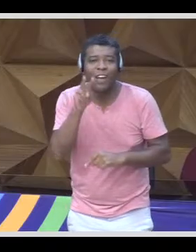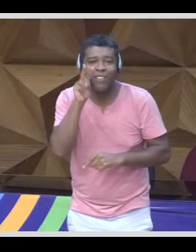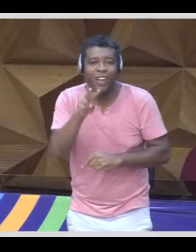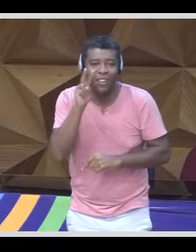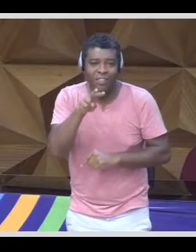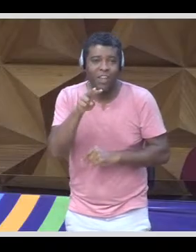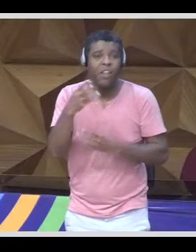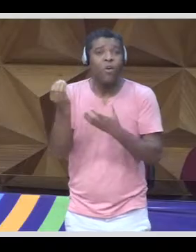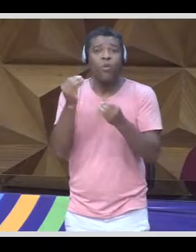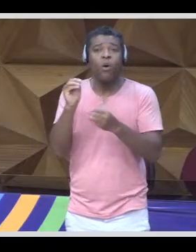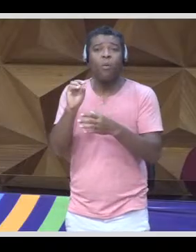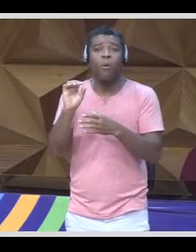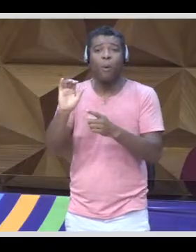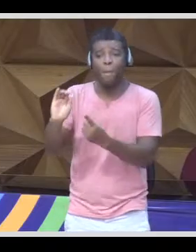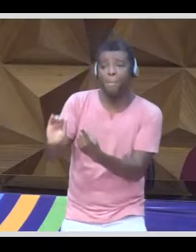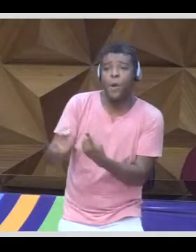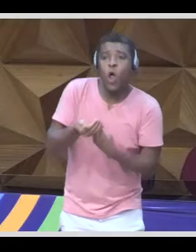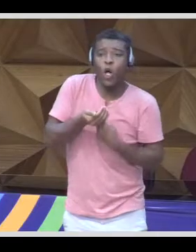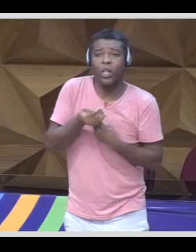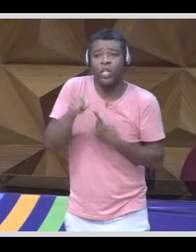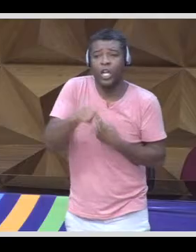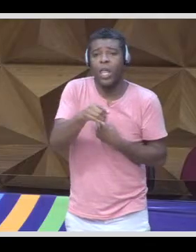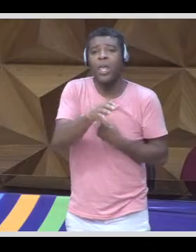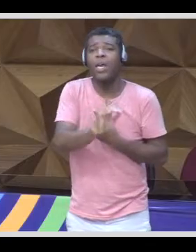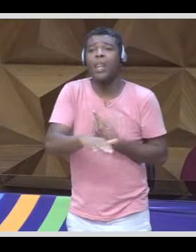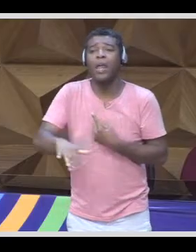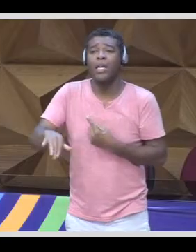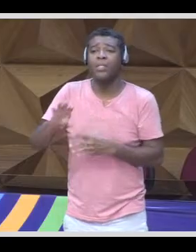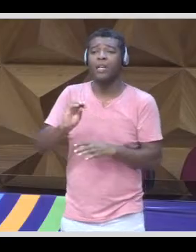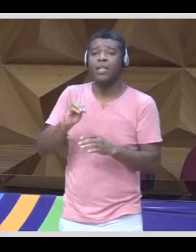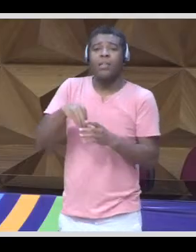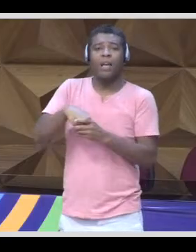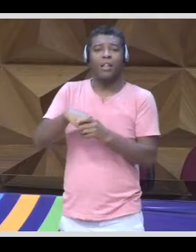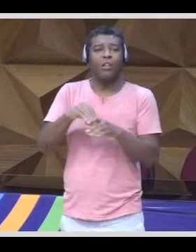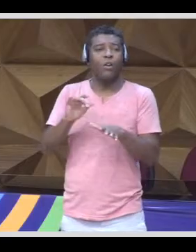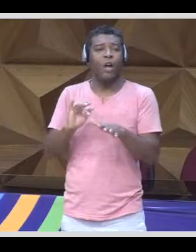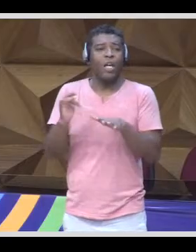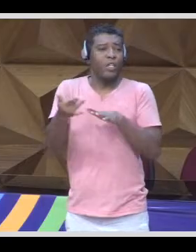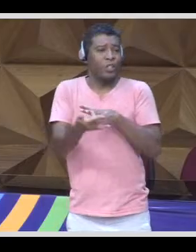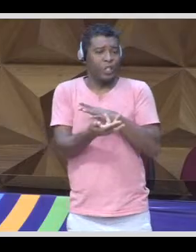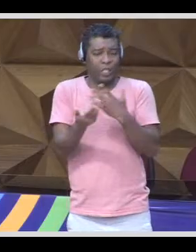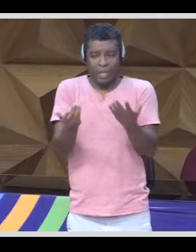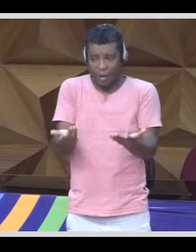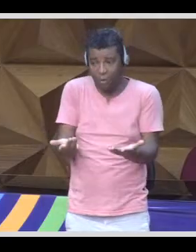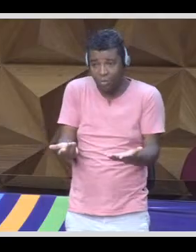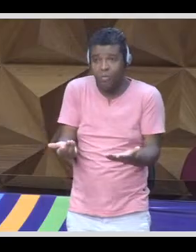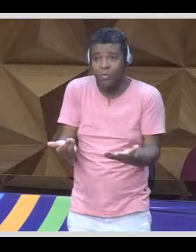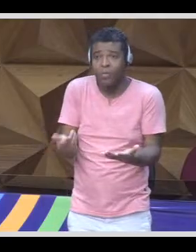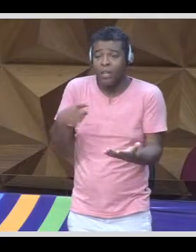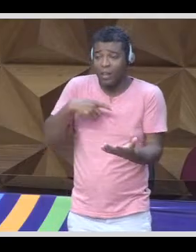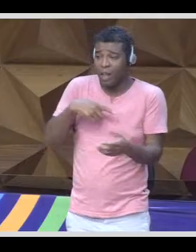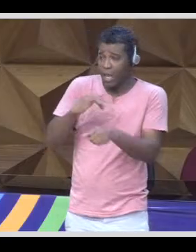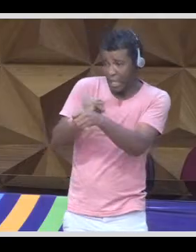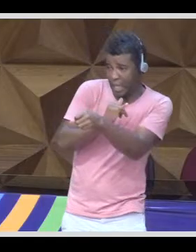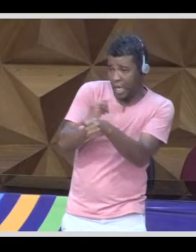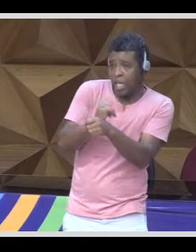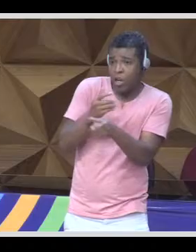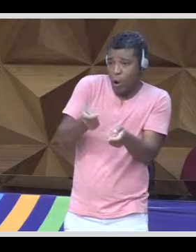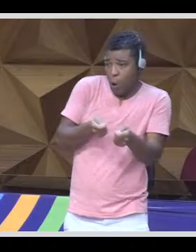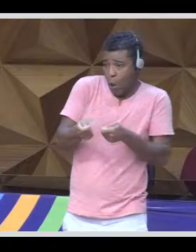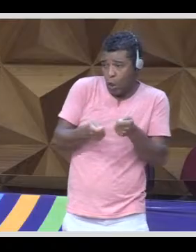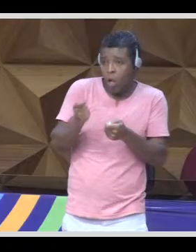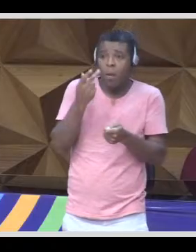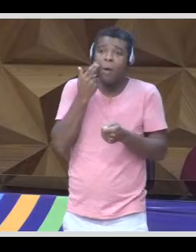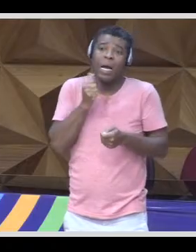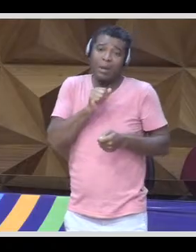Sometimes when I ask this question, I get the answer. You have parental control techniques. They don't work. Just